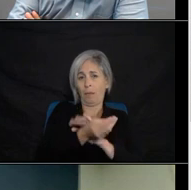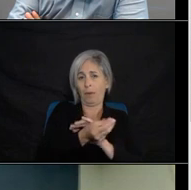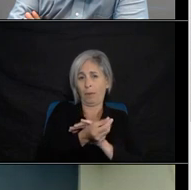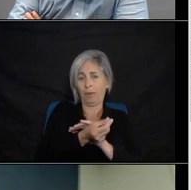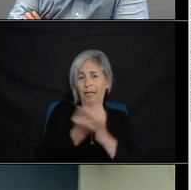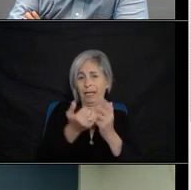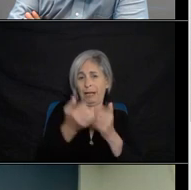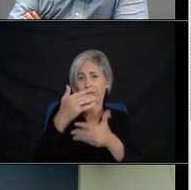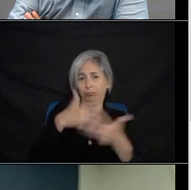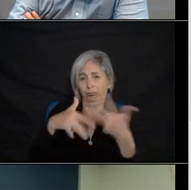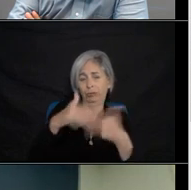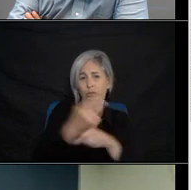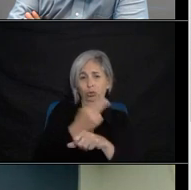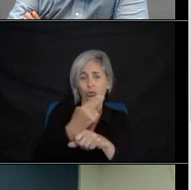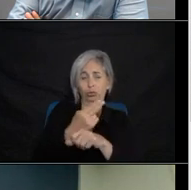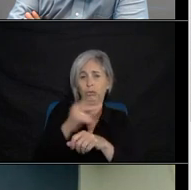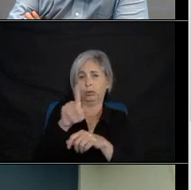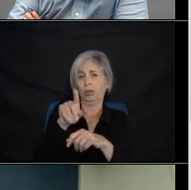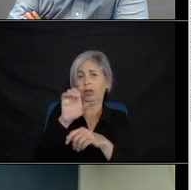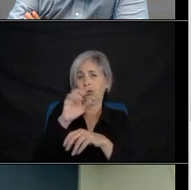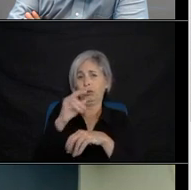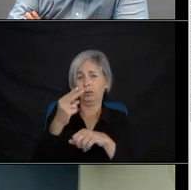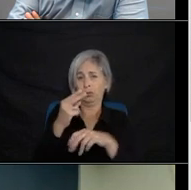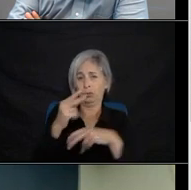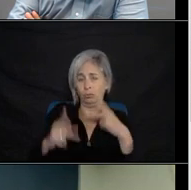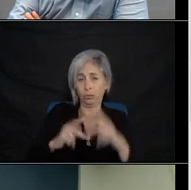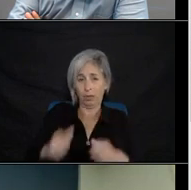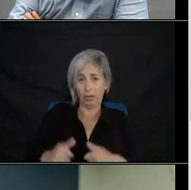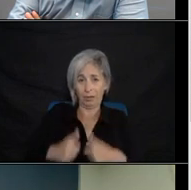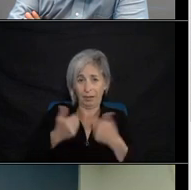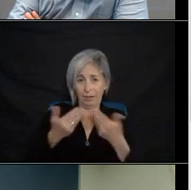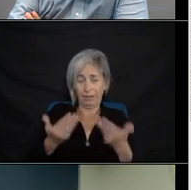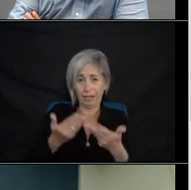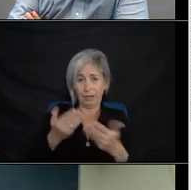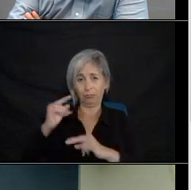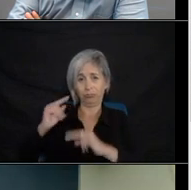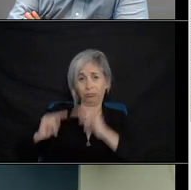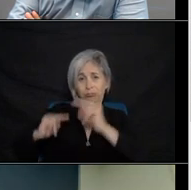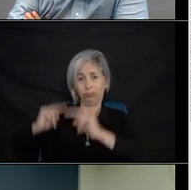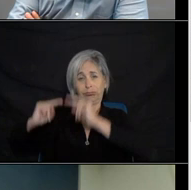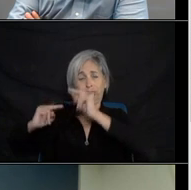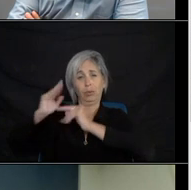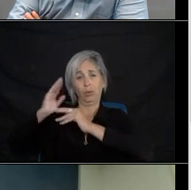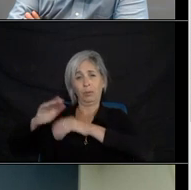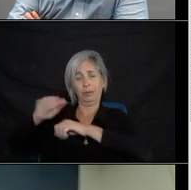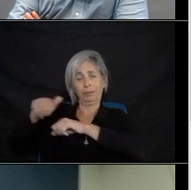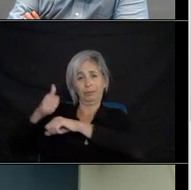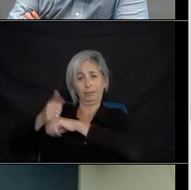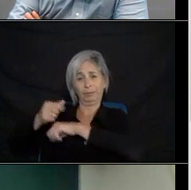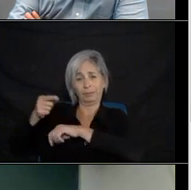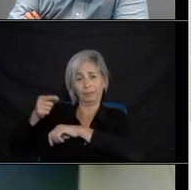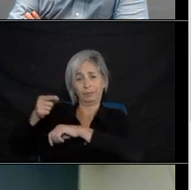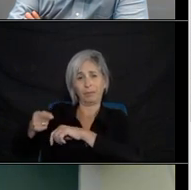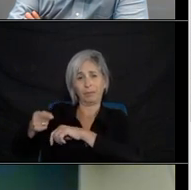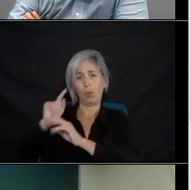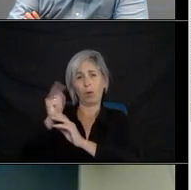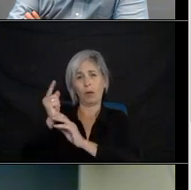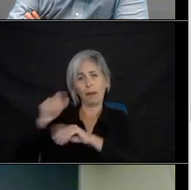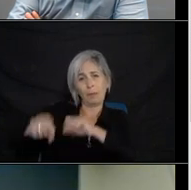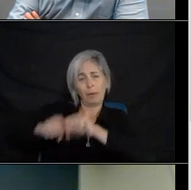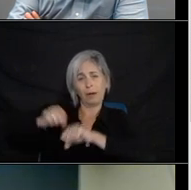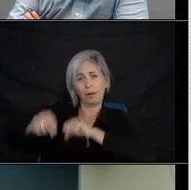mixed use. So hundreds of residents are expected to be built there. The forest is a 1 minute bike ride from the mall